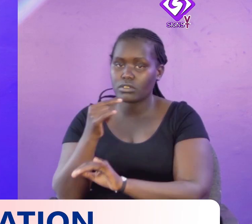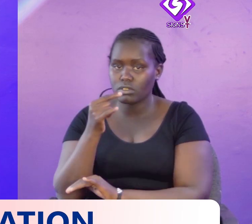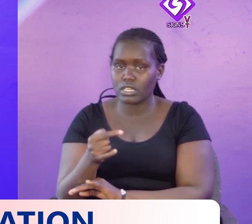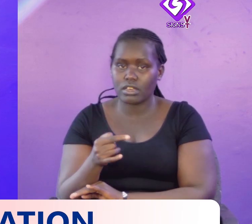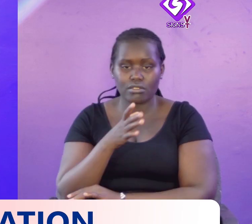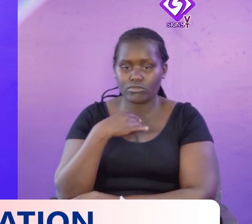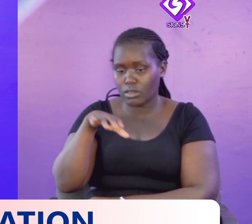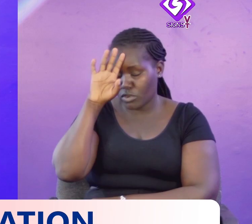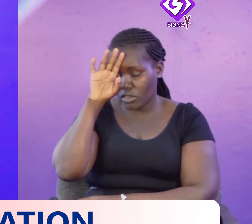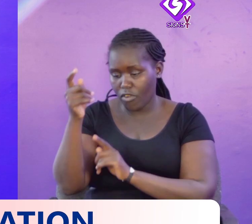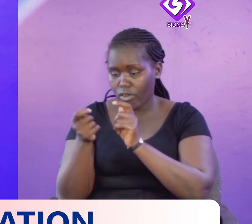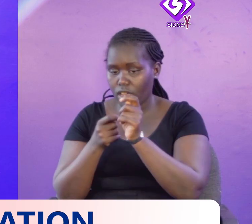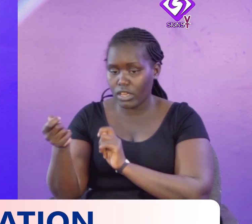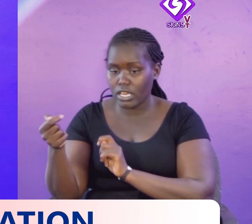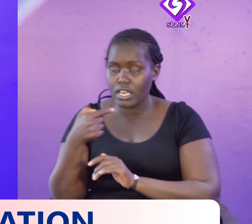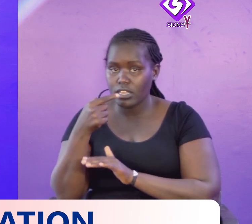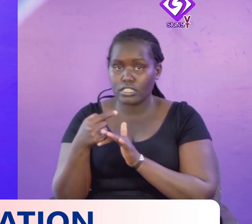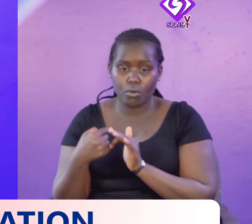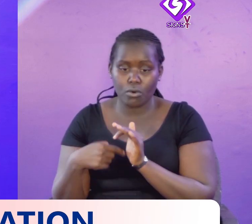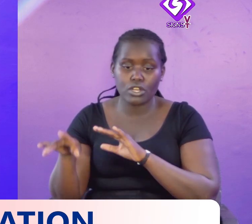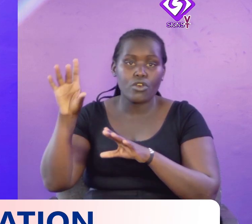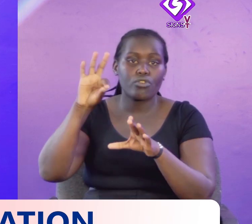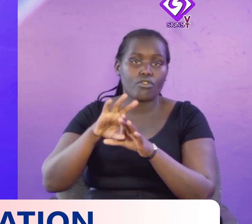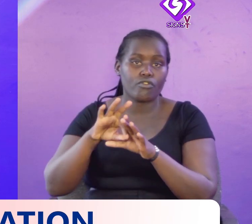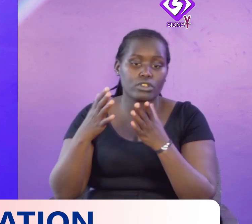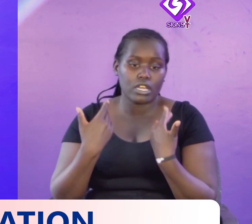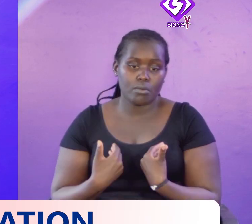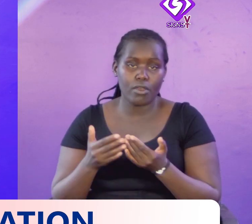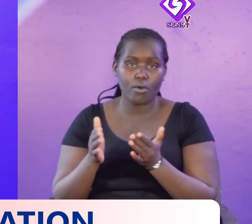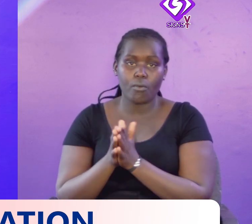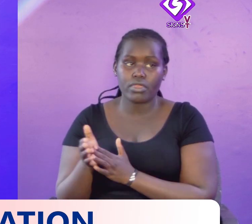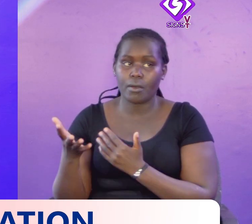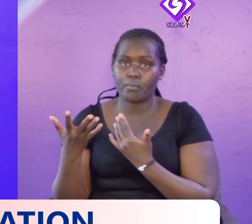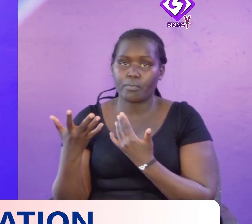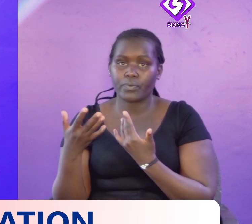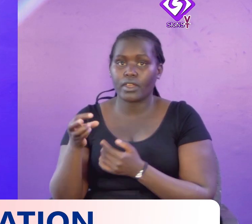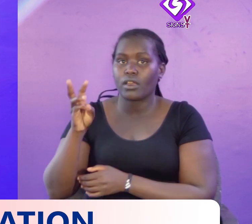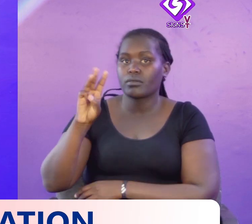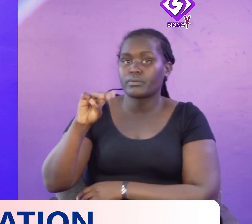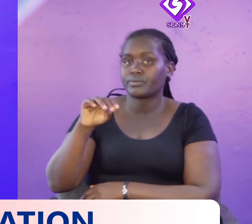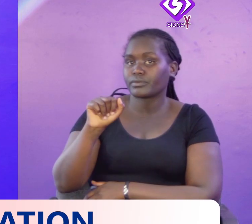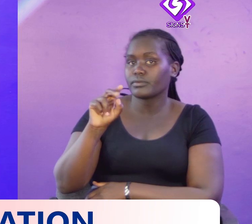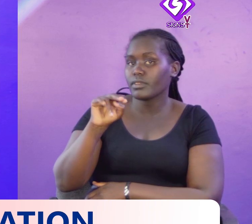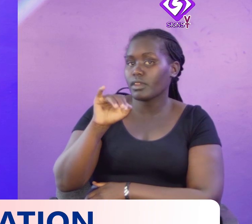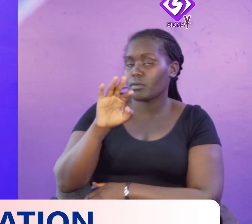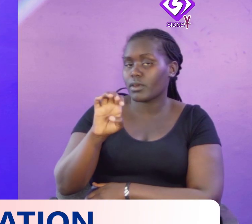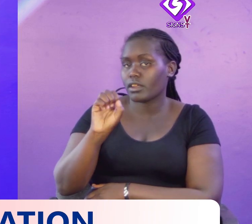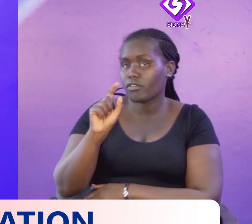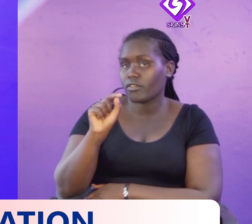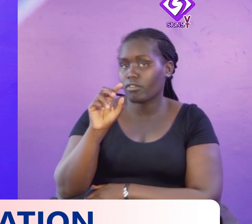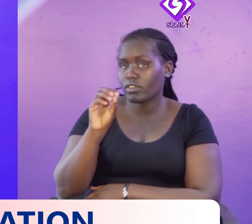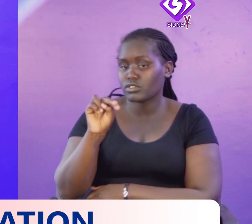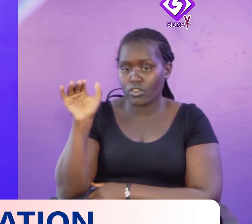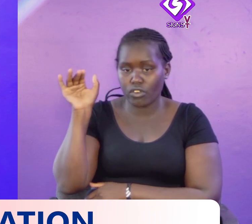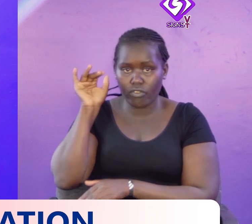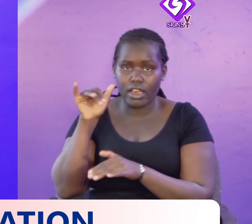governors. You know, they say, you voted me with a manifesto. You know, we've heard that time and time again.